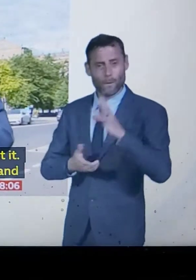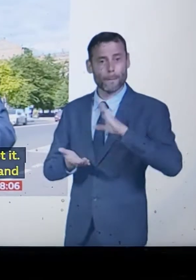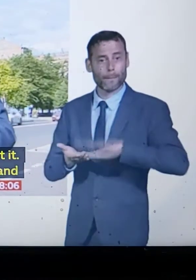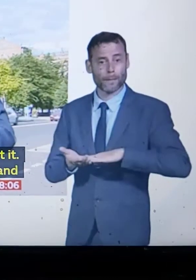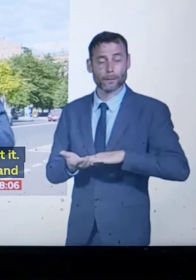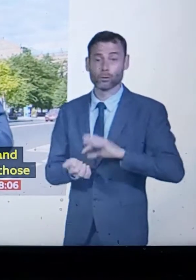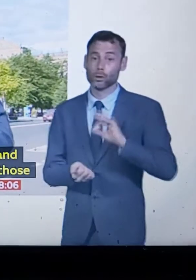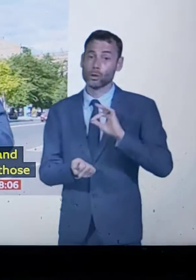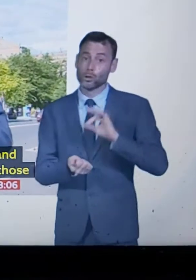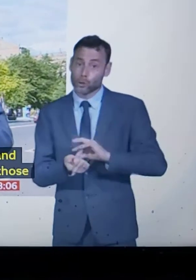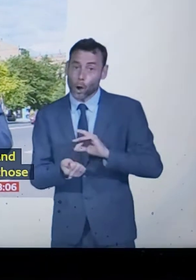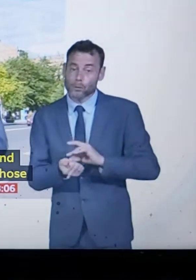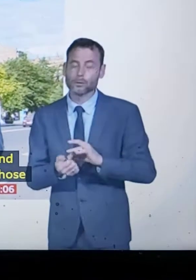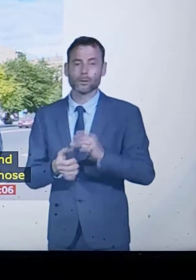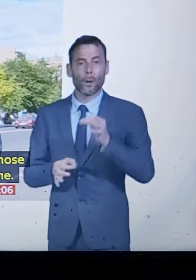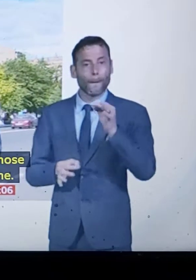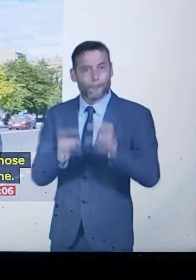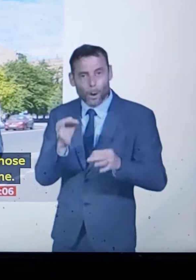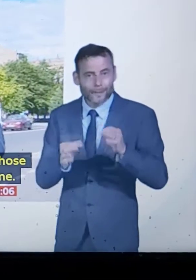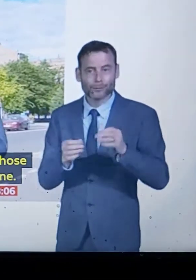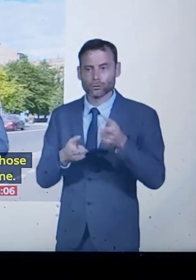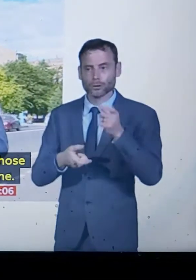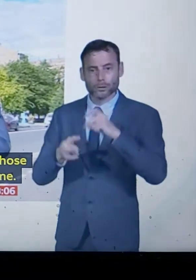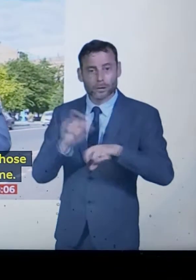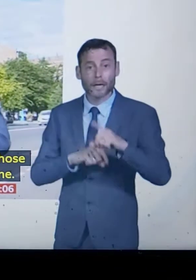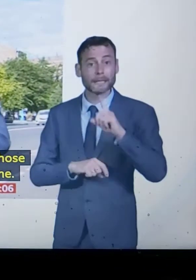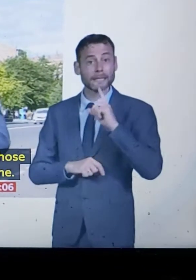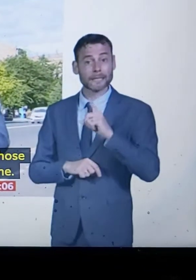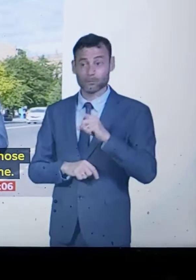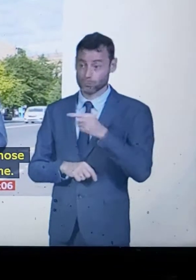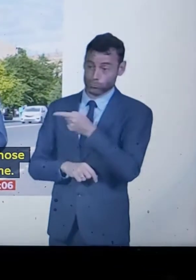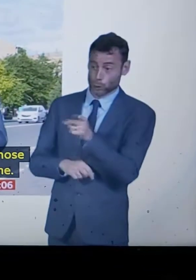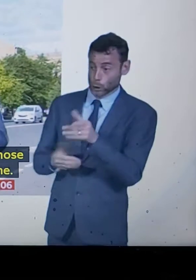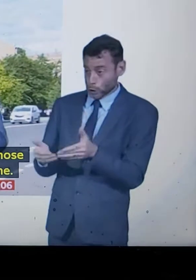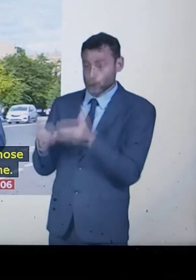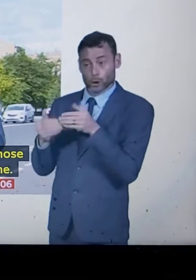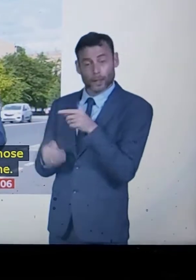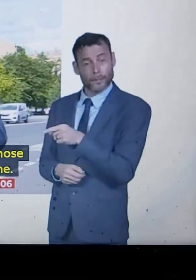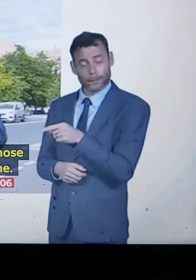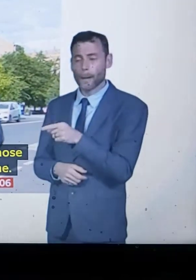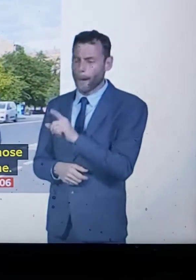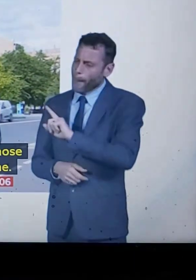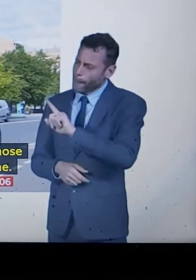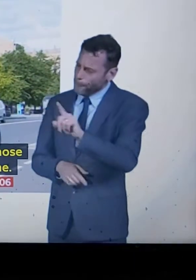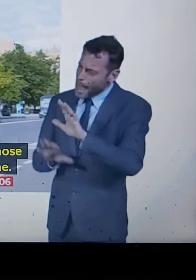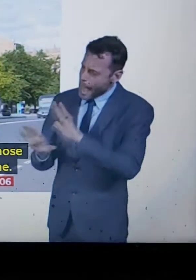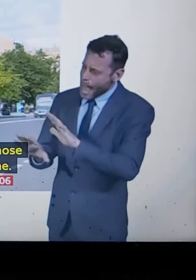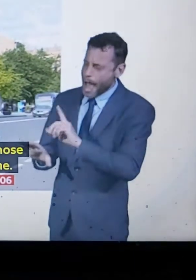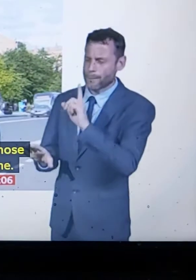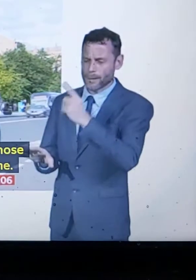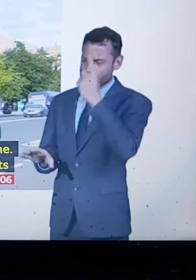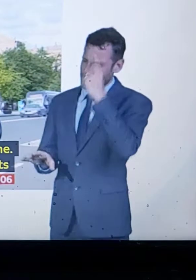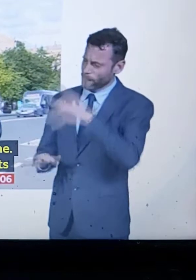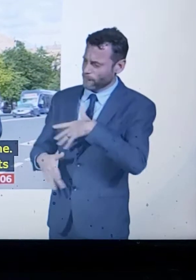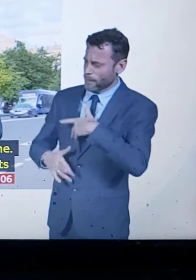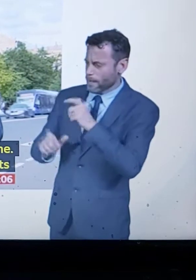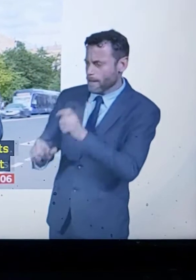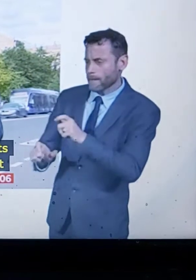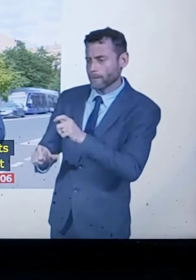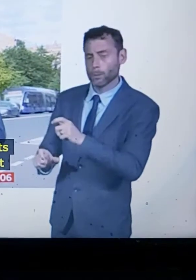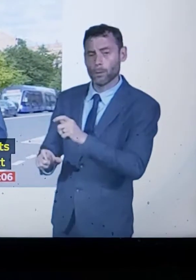doctors, politicians, scientists, they're all saying that if you are in that position, well, you should take it easy, do what you're comfortable with. Nobody's saying